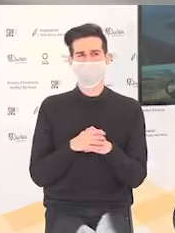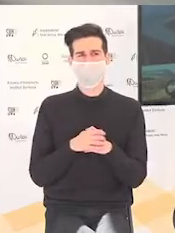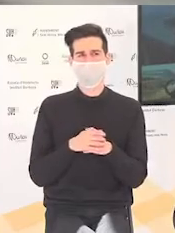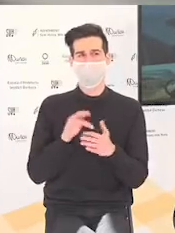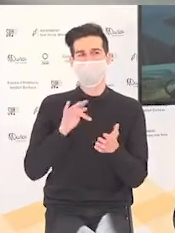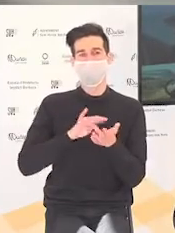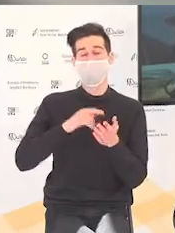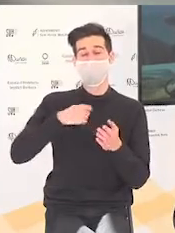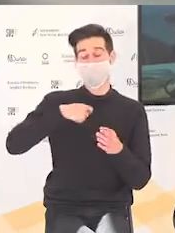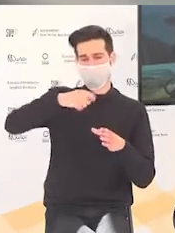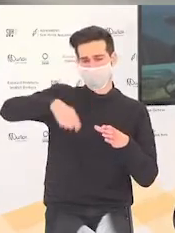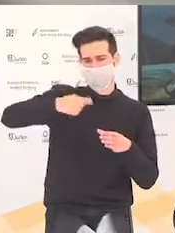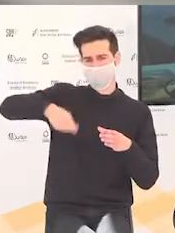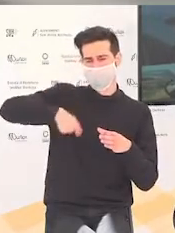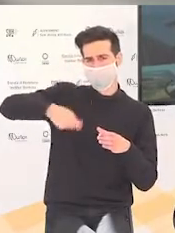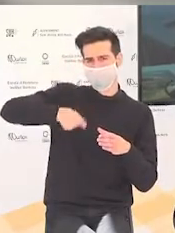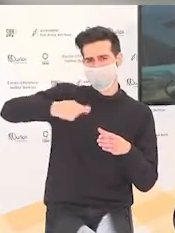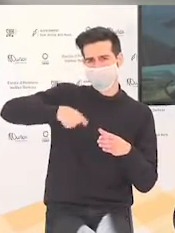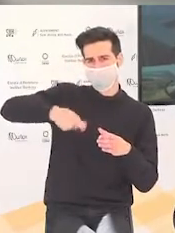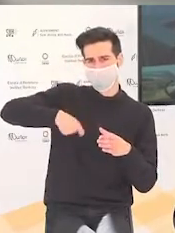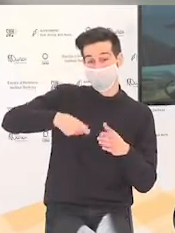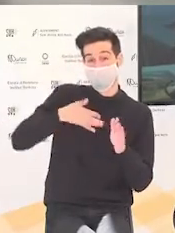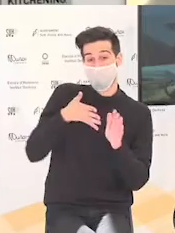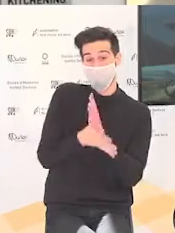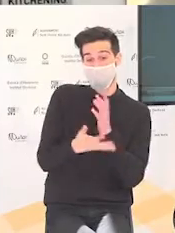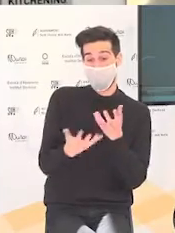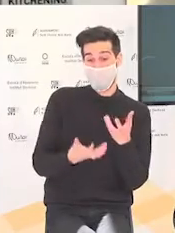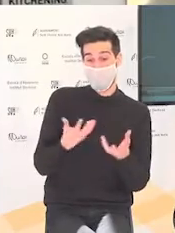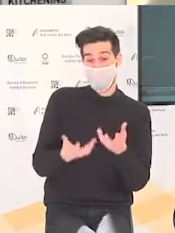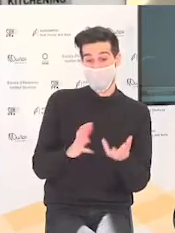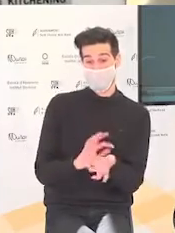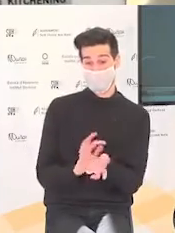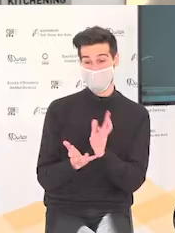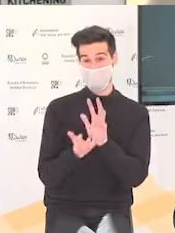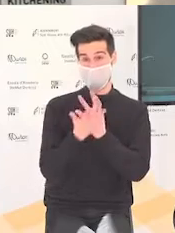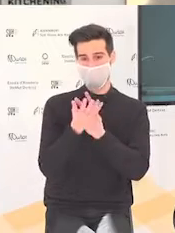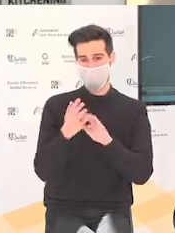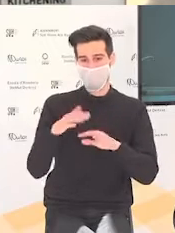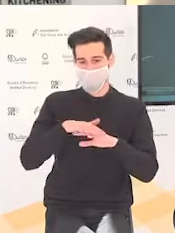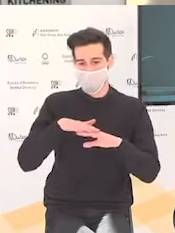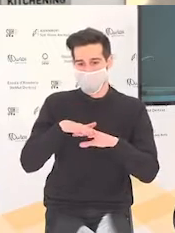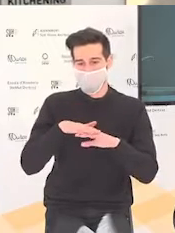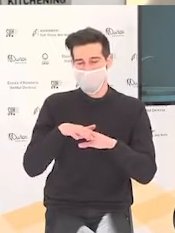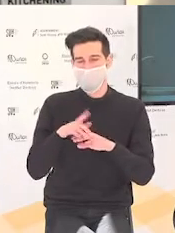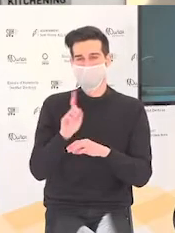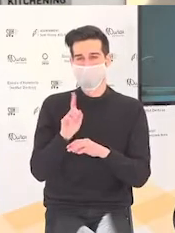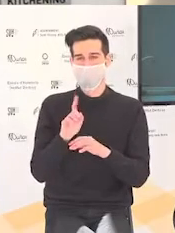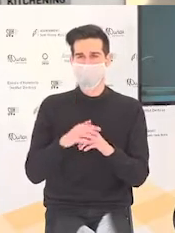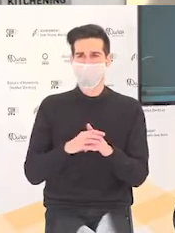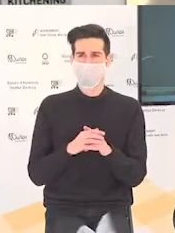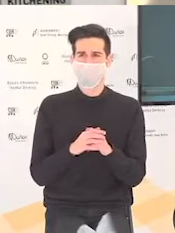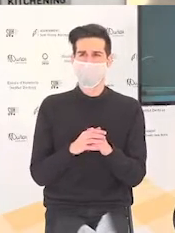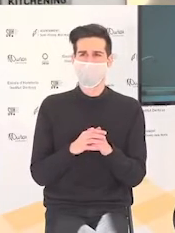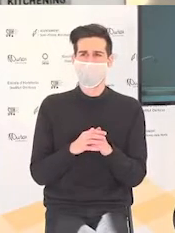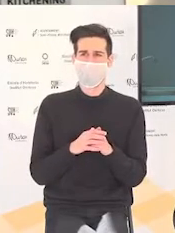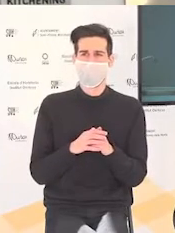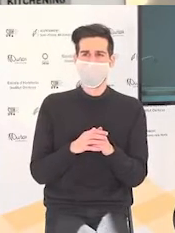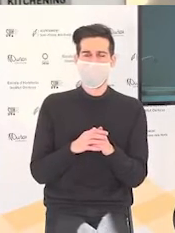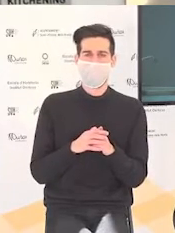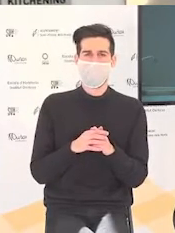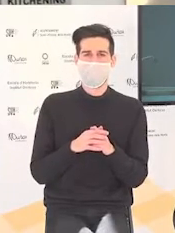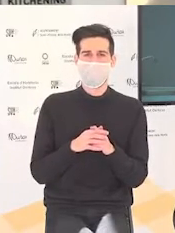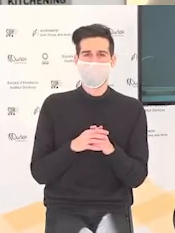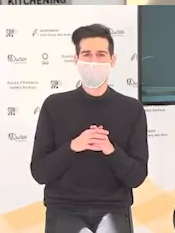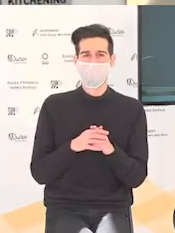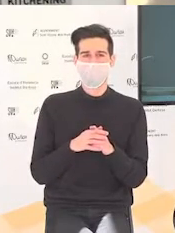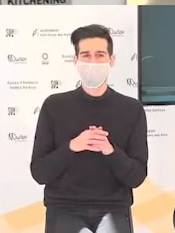removiendo para asegurarme de que no se me queme por debajo. But even with the mask I can smell the mango. Pero incluso con la mascarilla siento